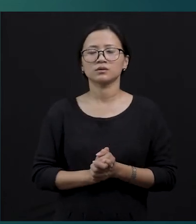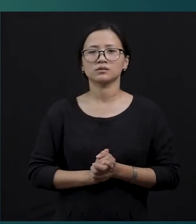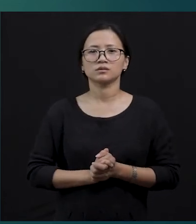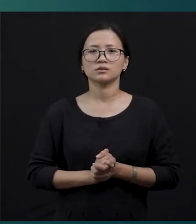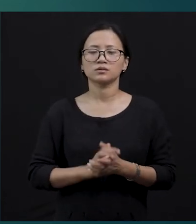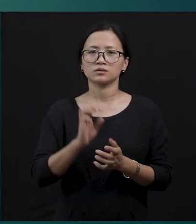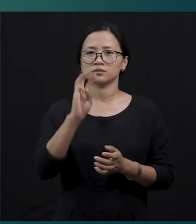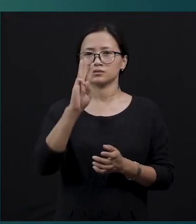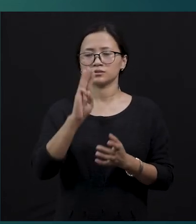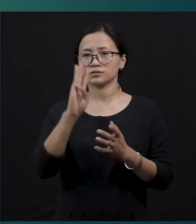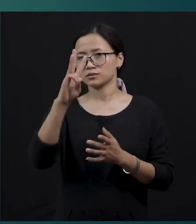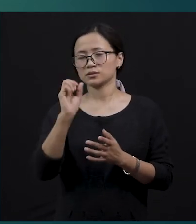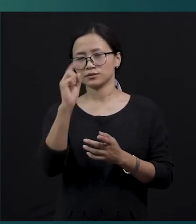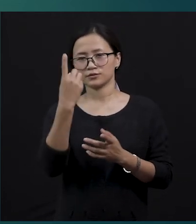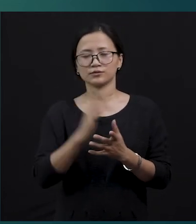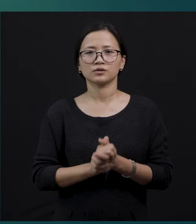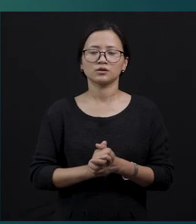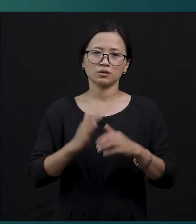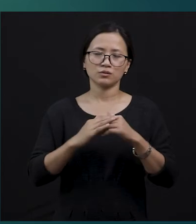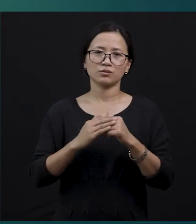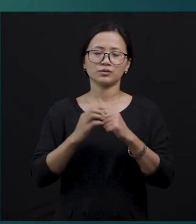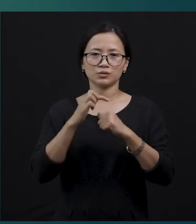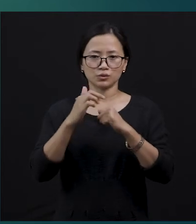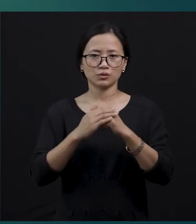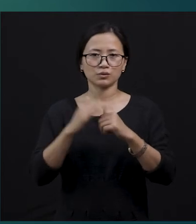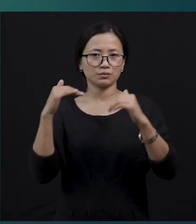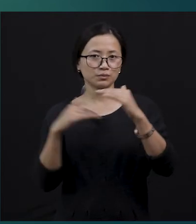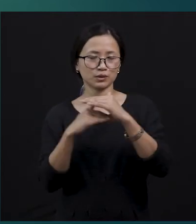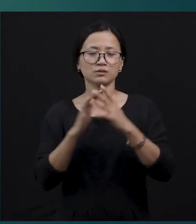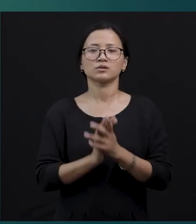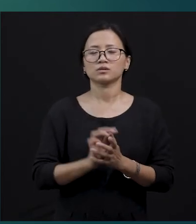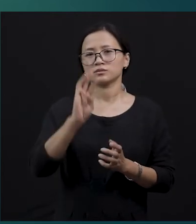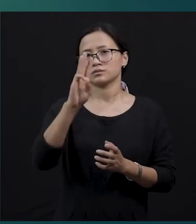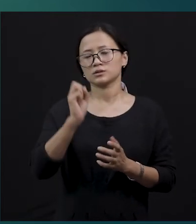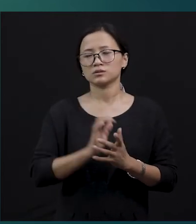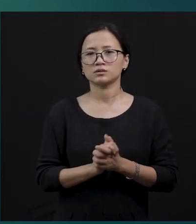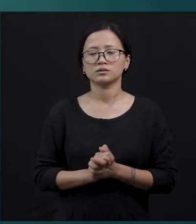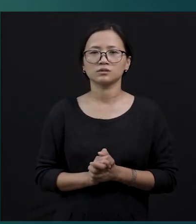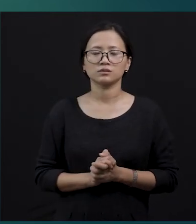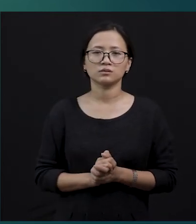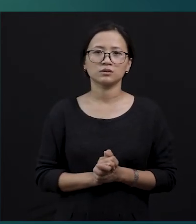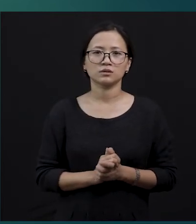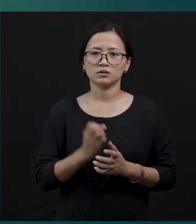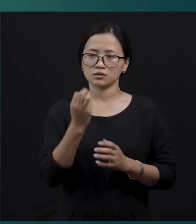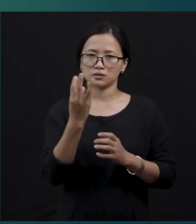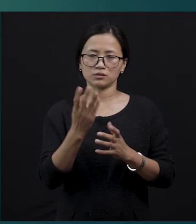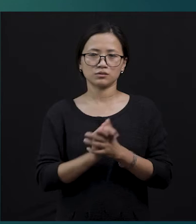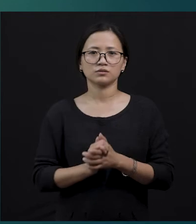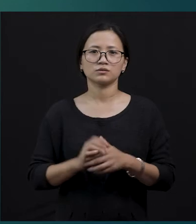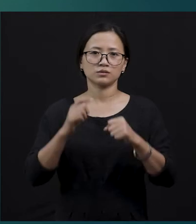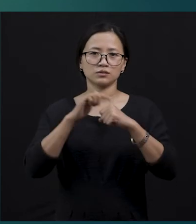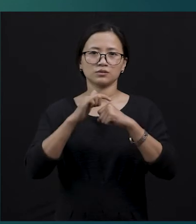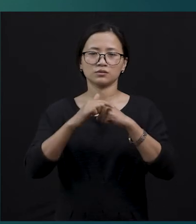be 31st. And when you go below, it is 30. All right. So we need to count it from the top